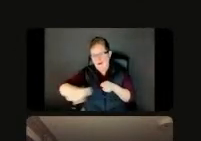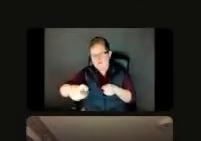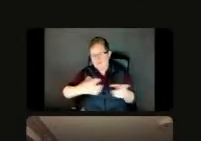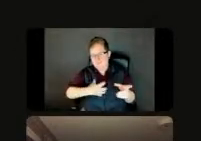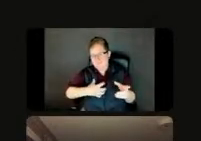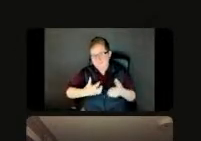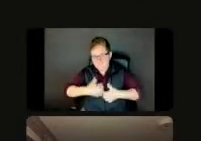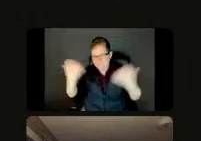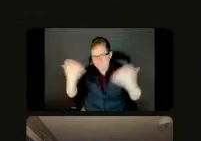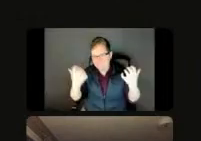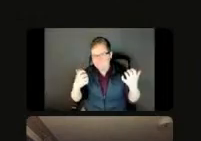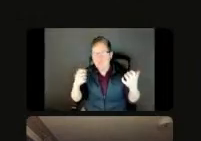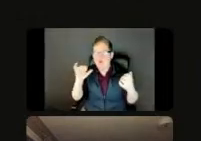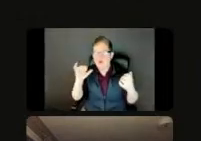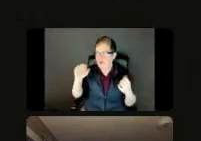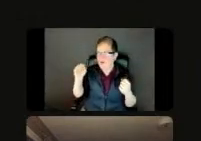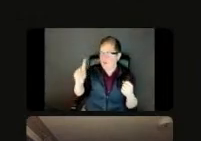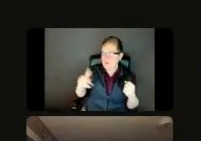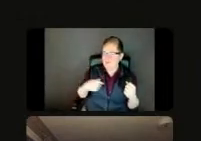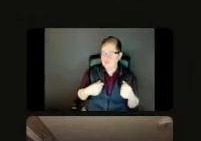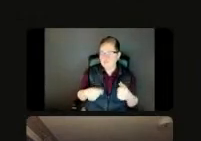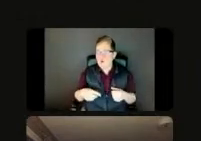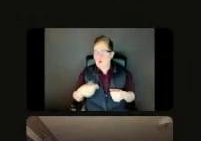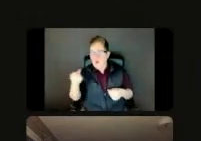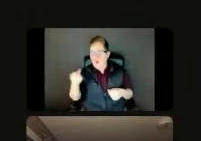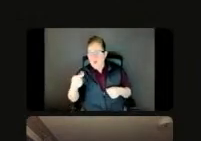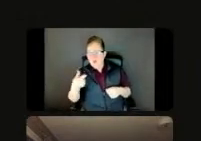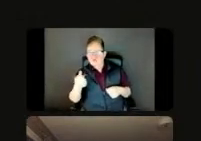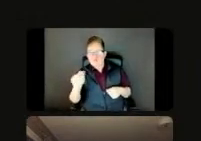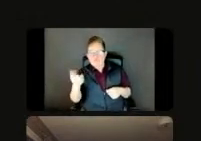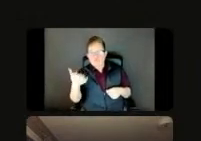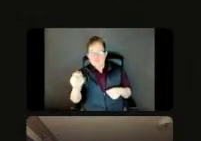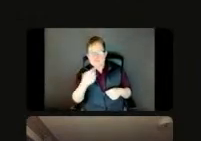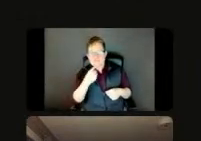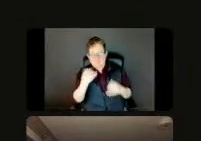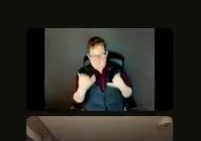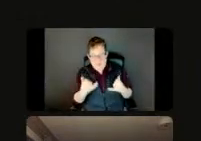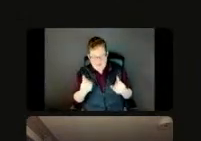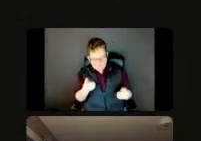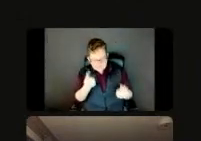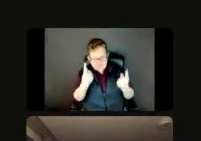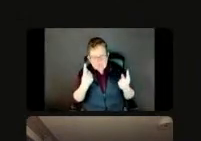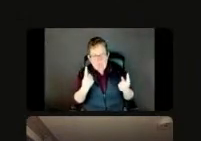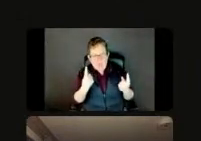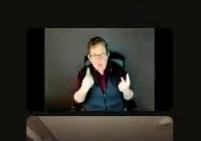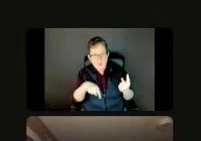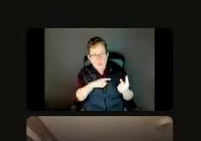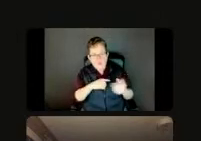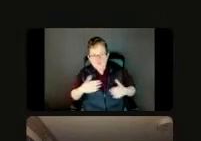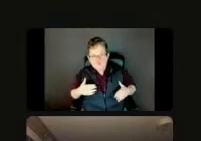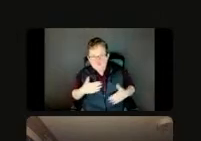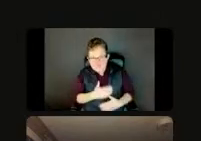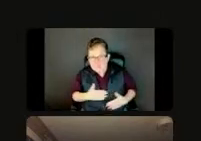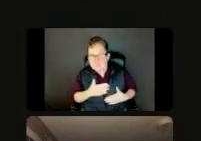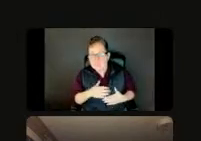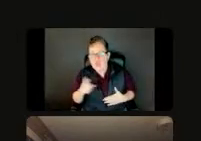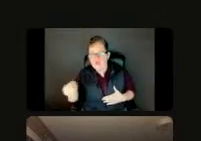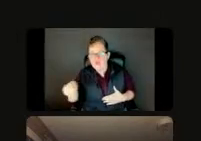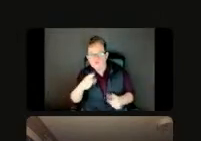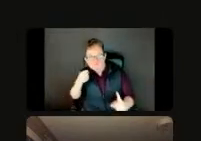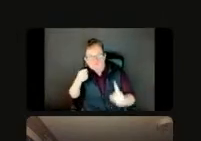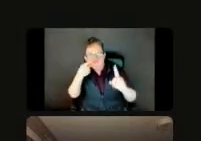all of that is to say that we understand that in this period of time, I really appreciate the trajectory that I hope we're all